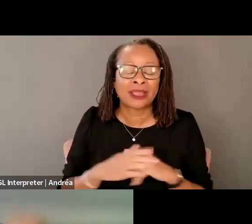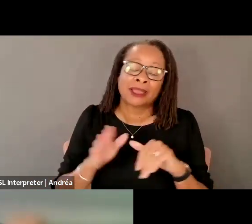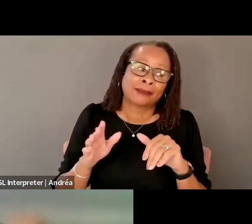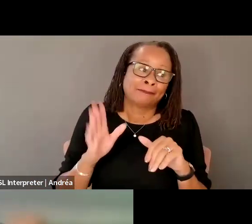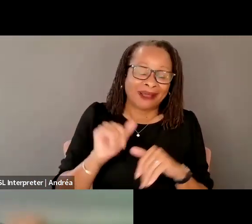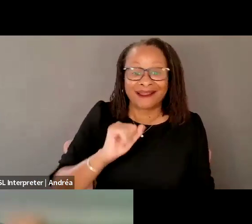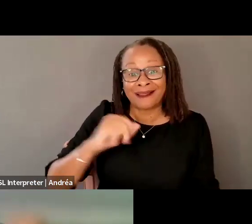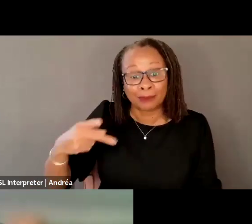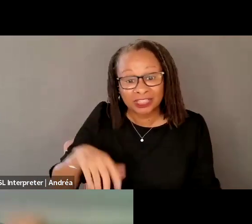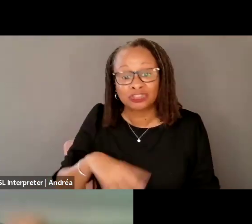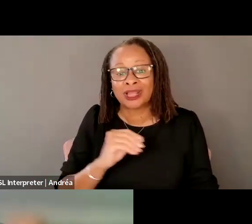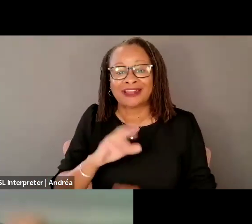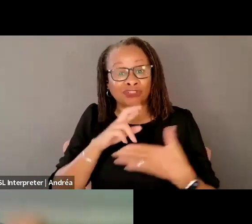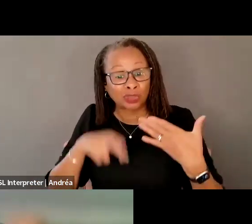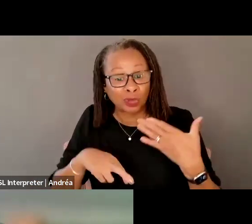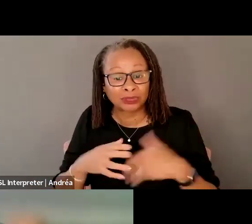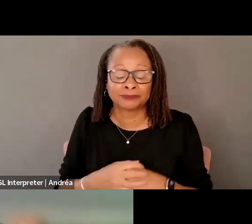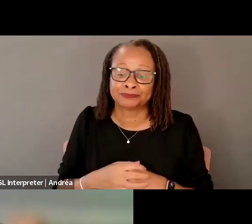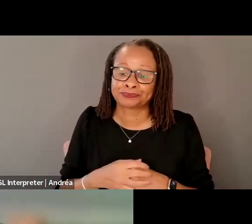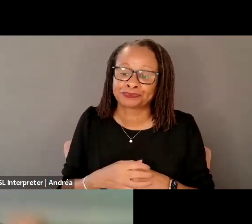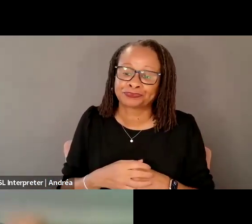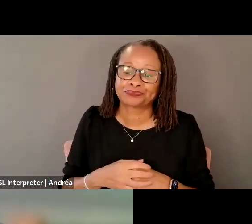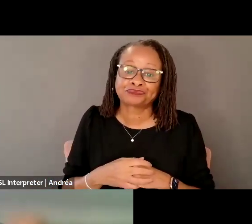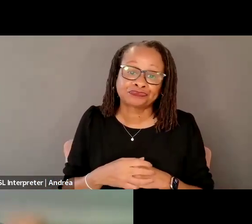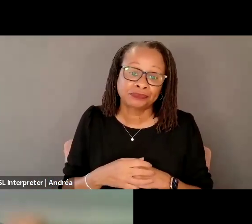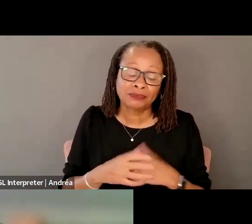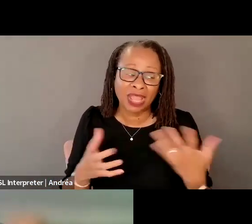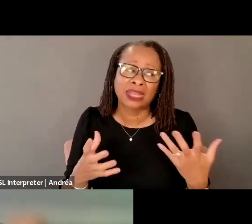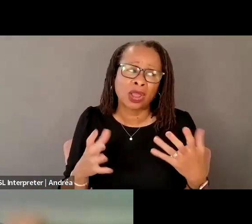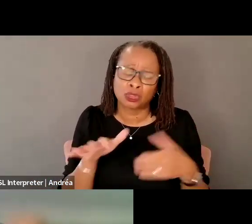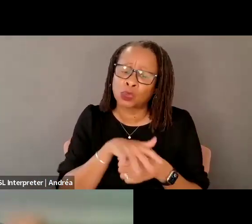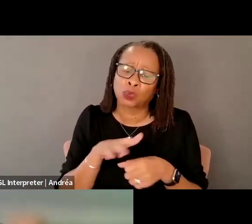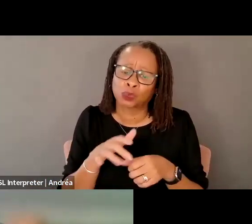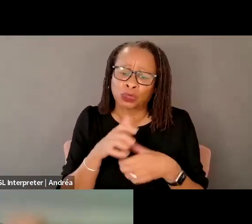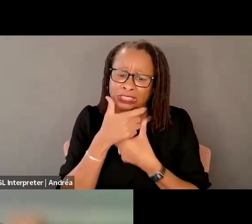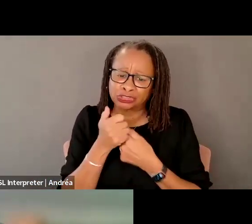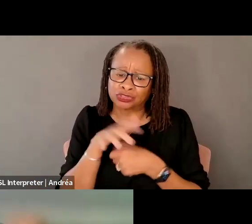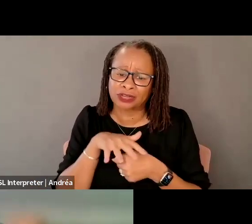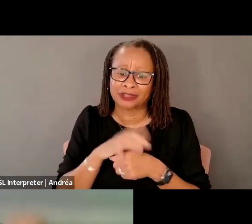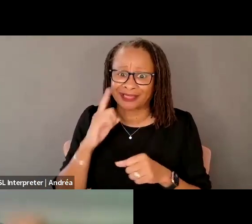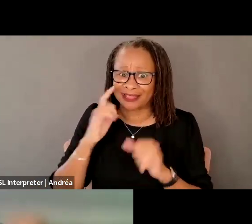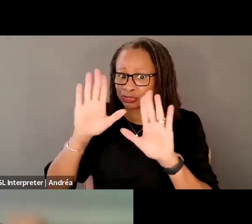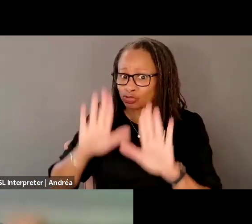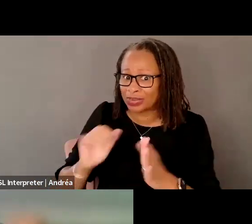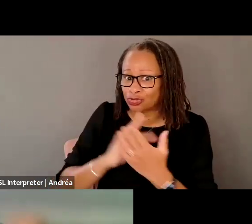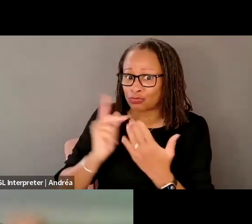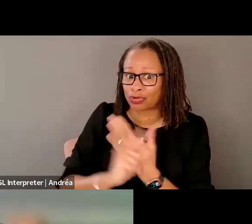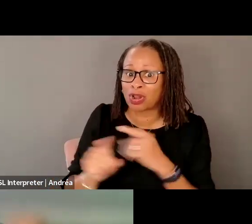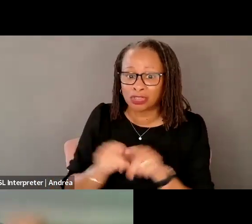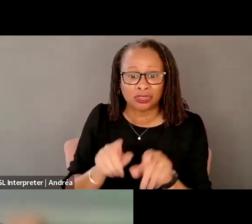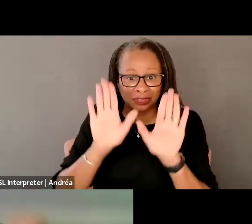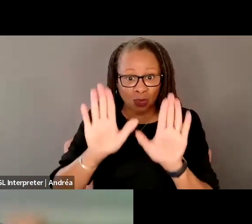application and outcome of interest as well. And I think that's great. Your program also sounds